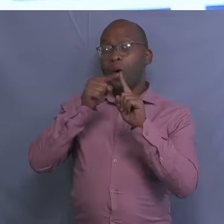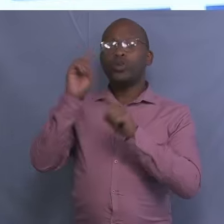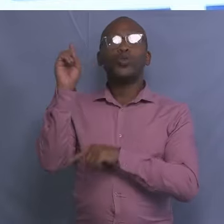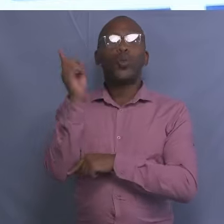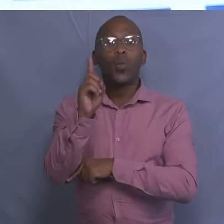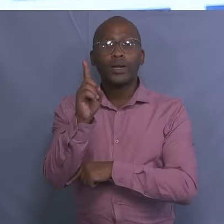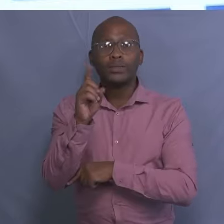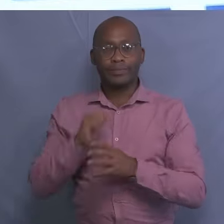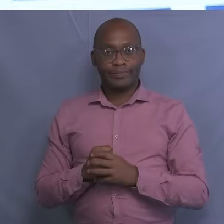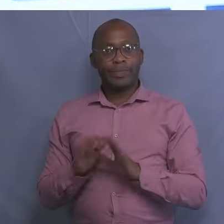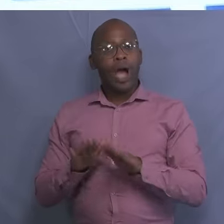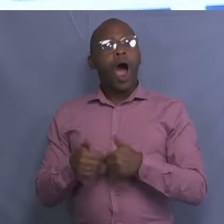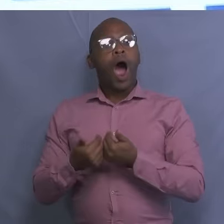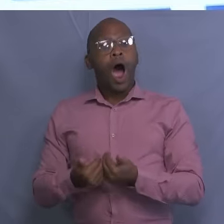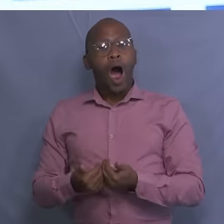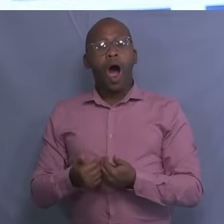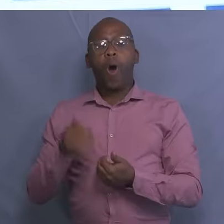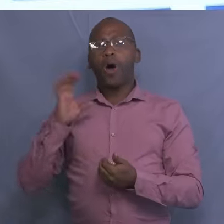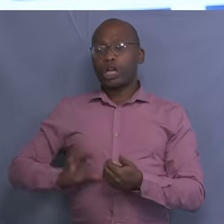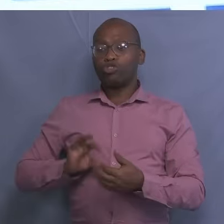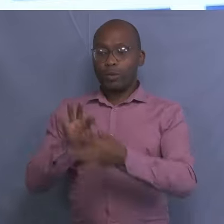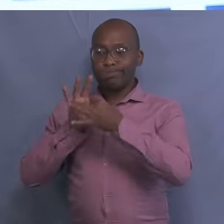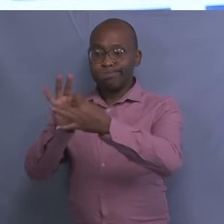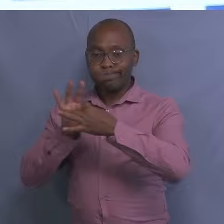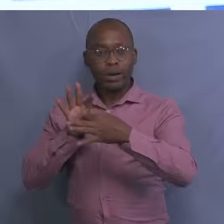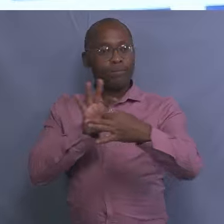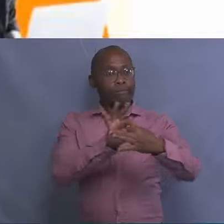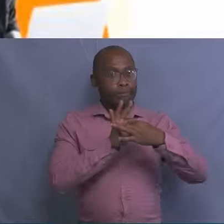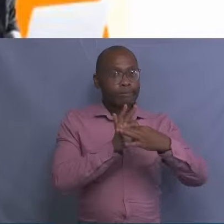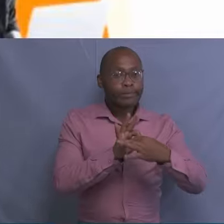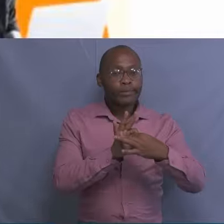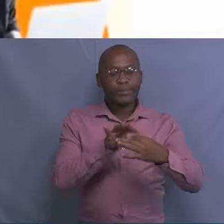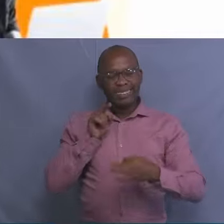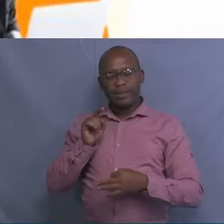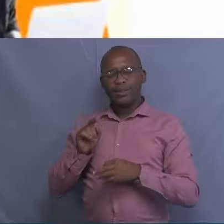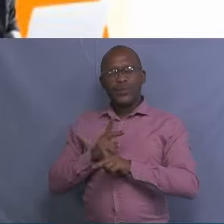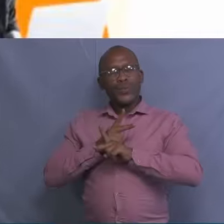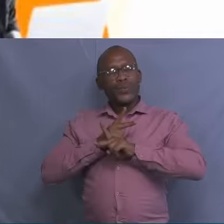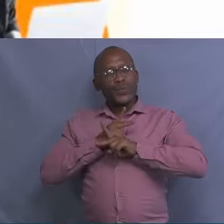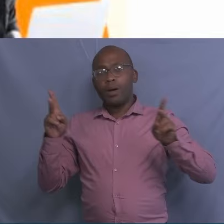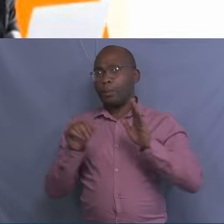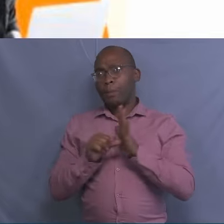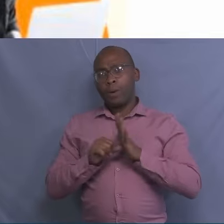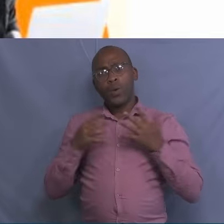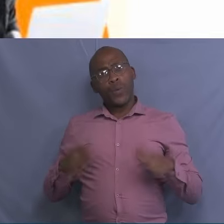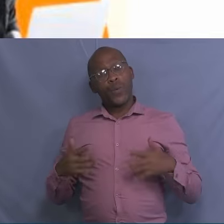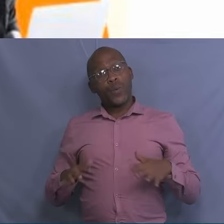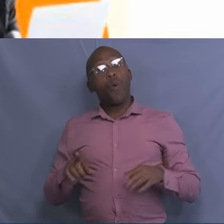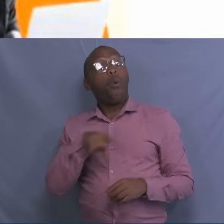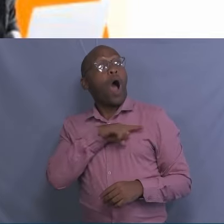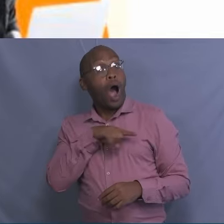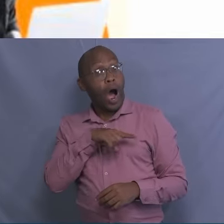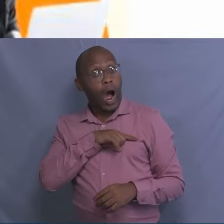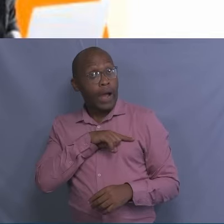interaction with customers. This is very important because this contributes to a positive word of mouth.